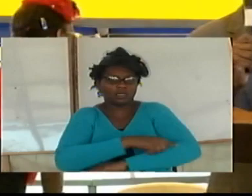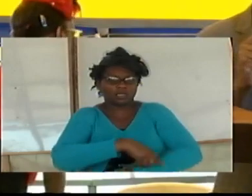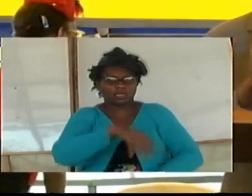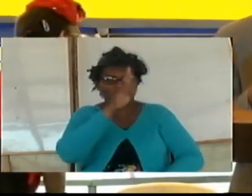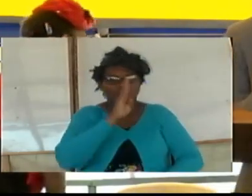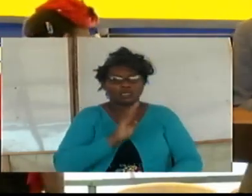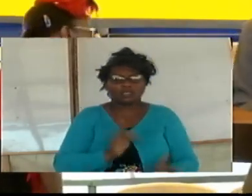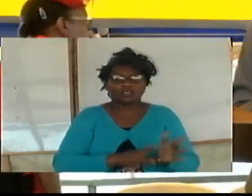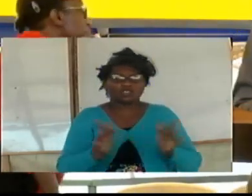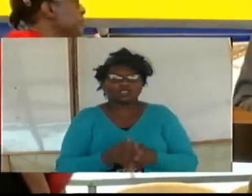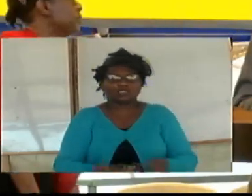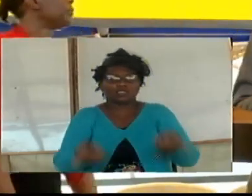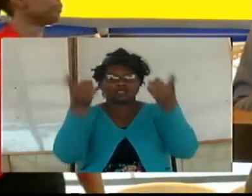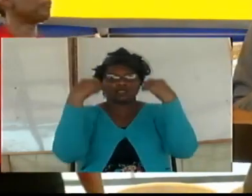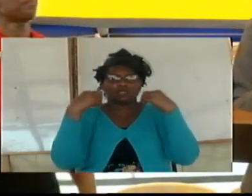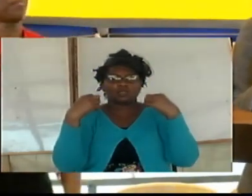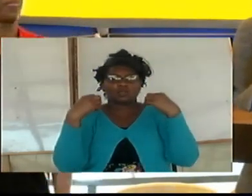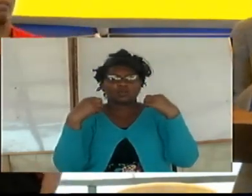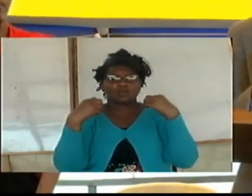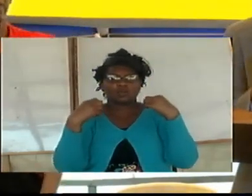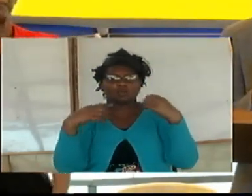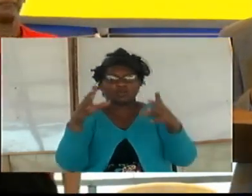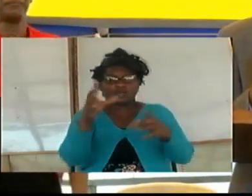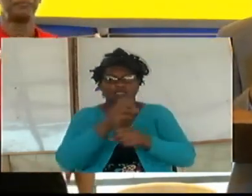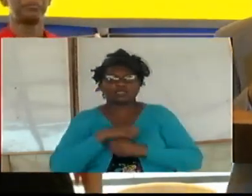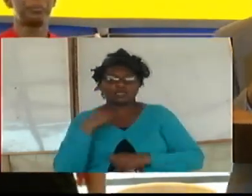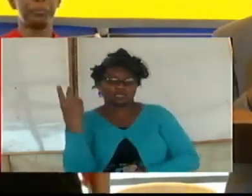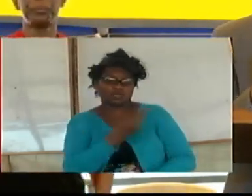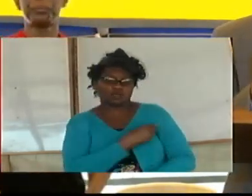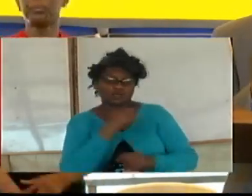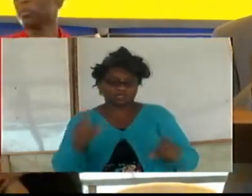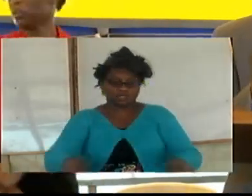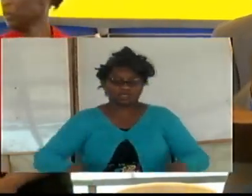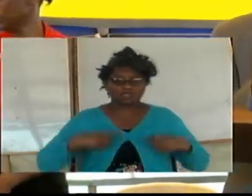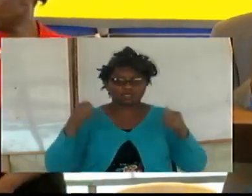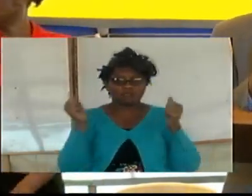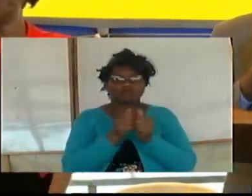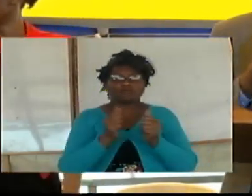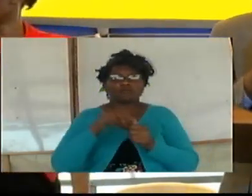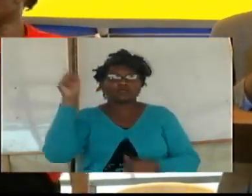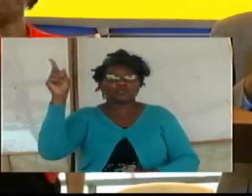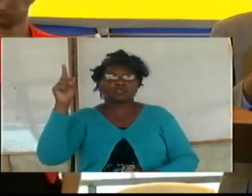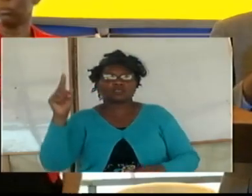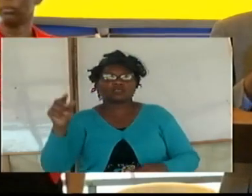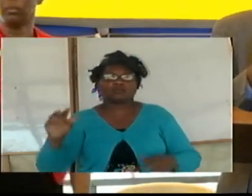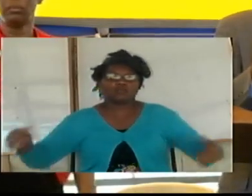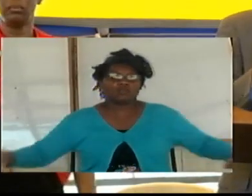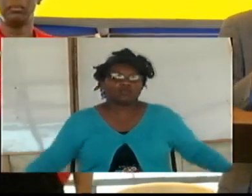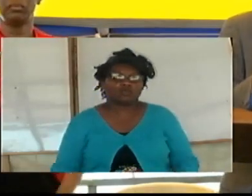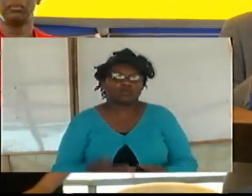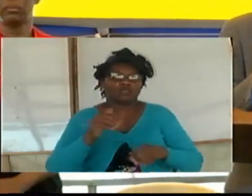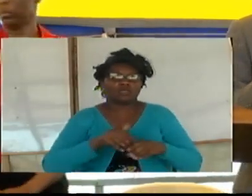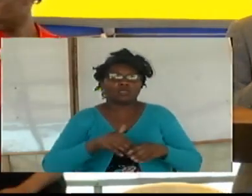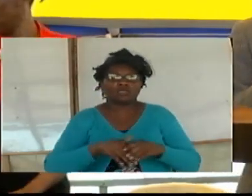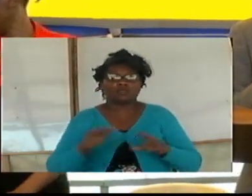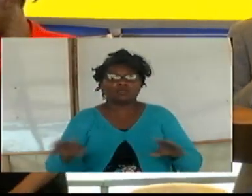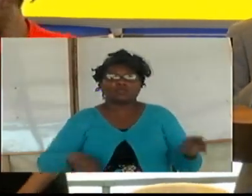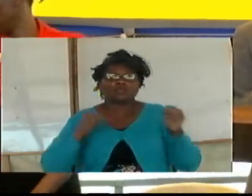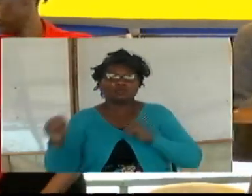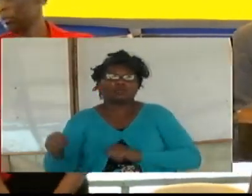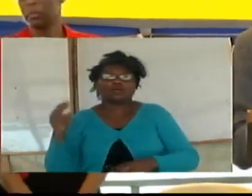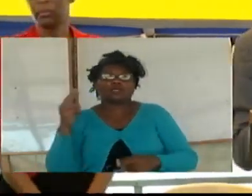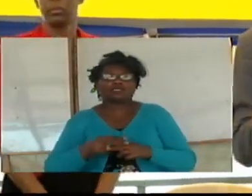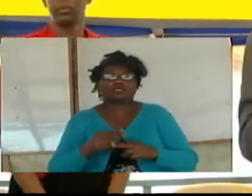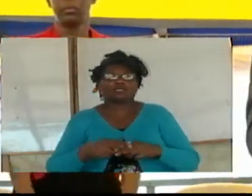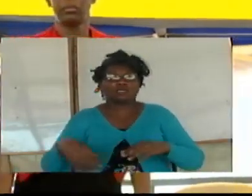with our great God. Amen. I greet you in the exalted name, the mighty name, the excellent name, the highest name, the name above all